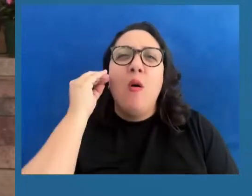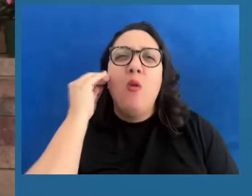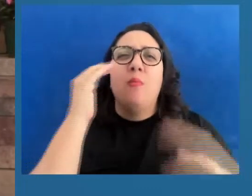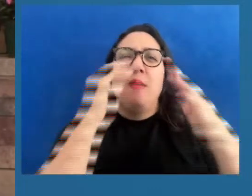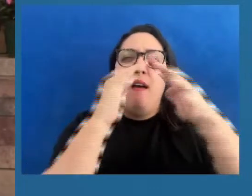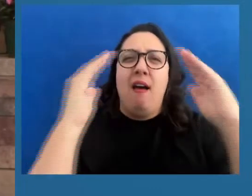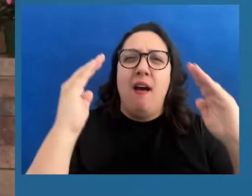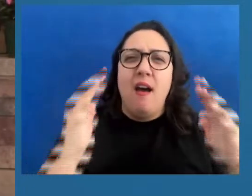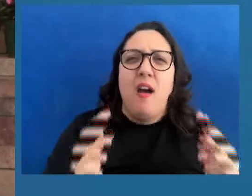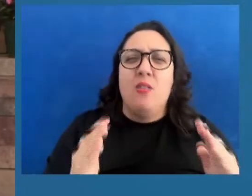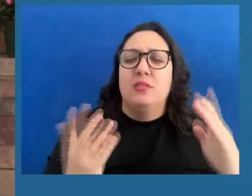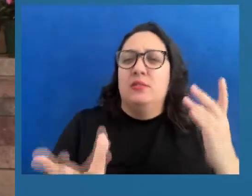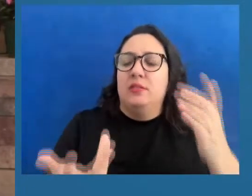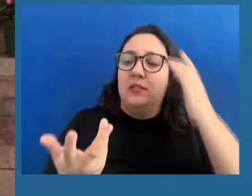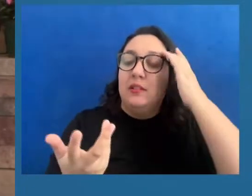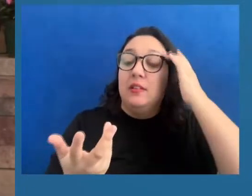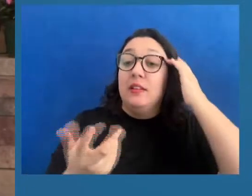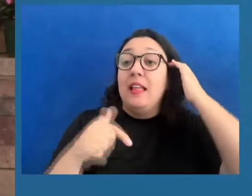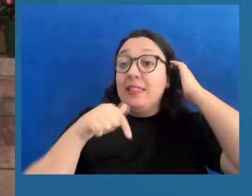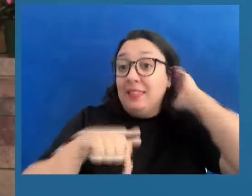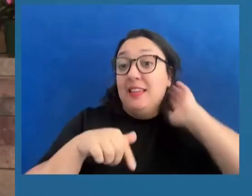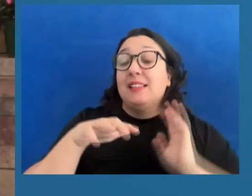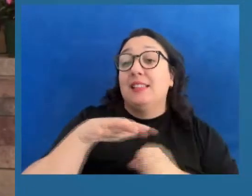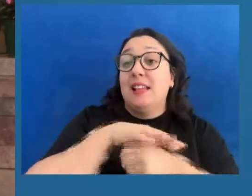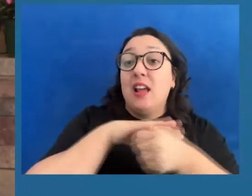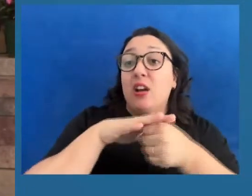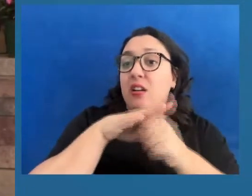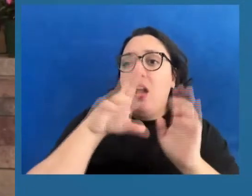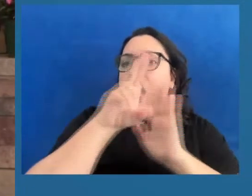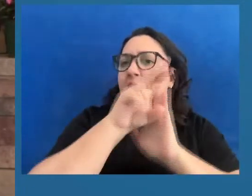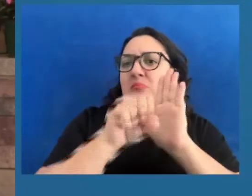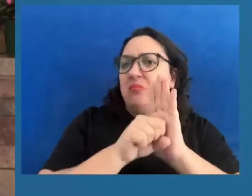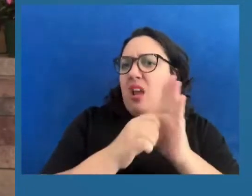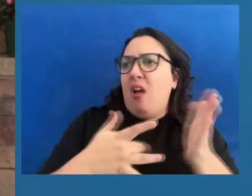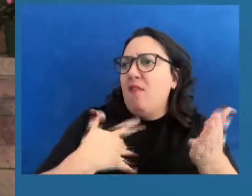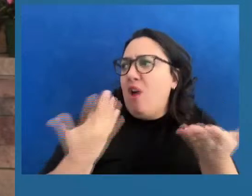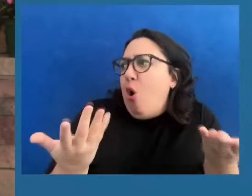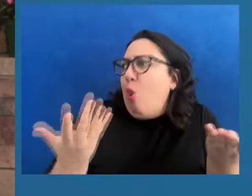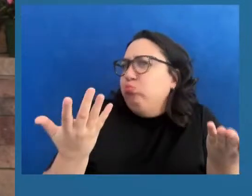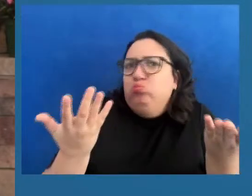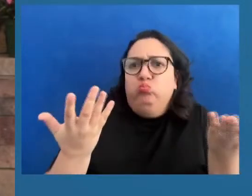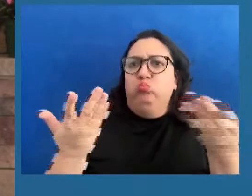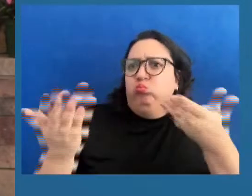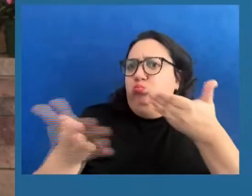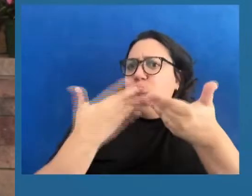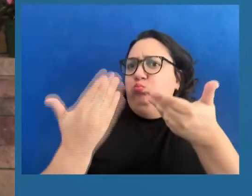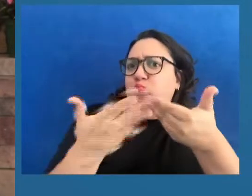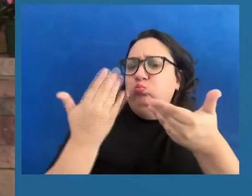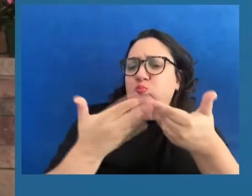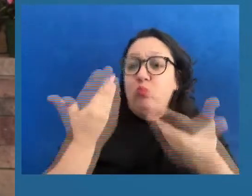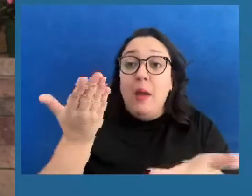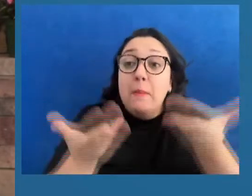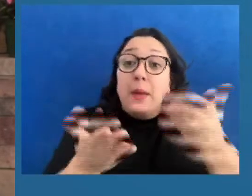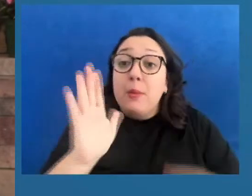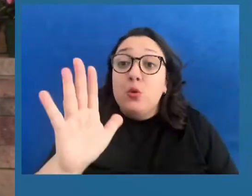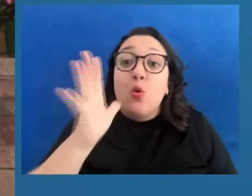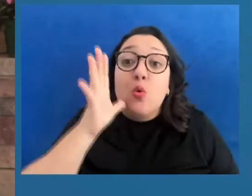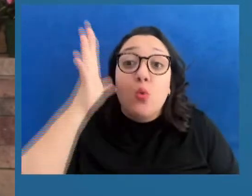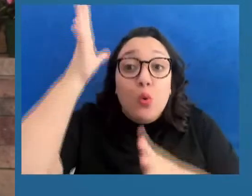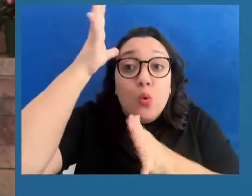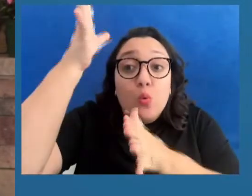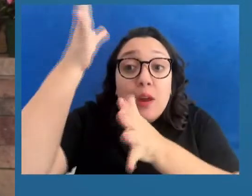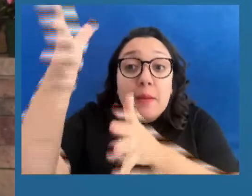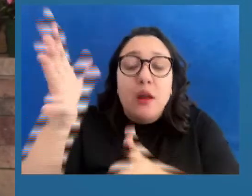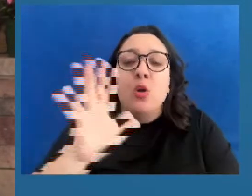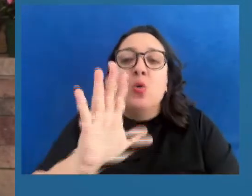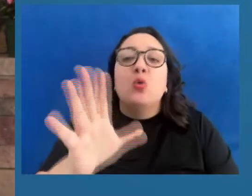here upstate, it never was that far out of reach. Maybe your grandparents had a home and your parents had a home, and the